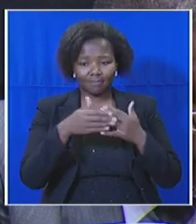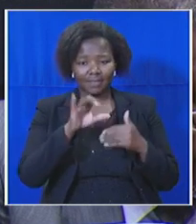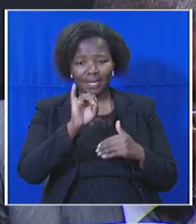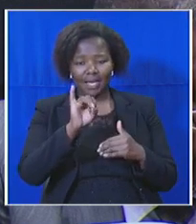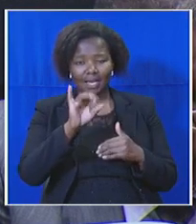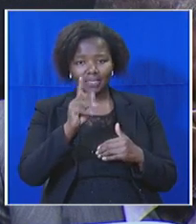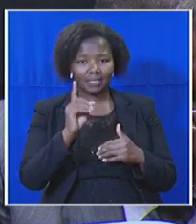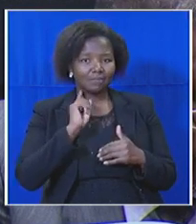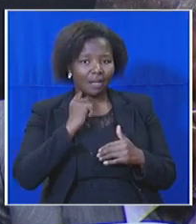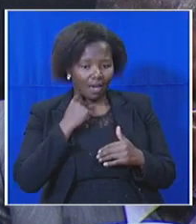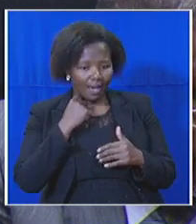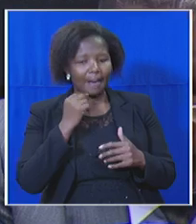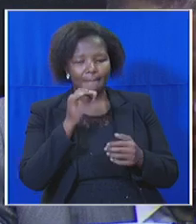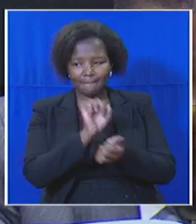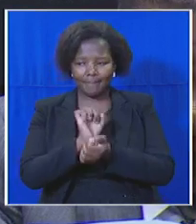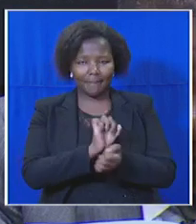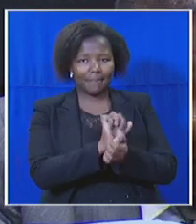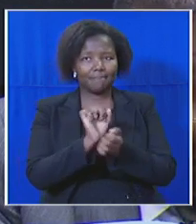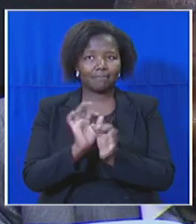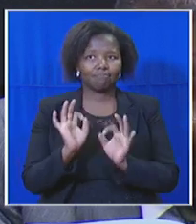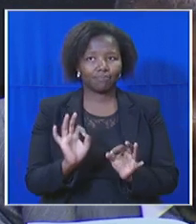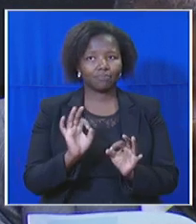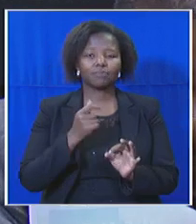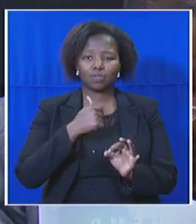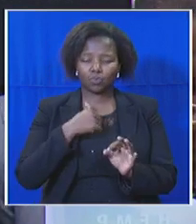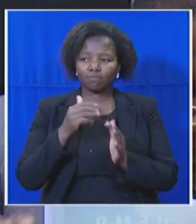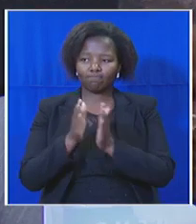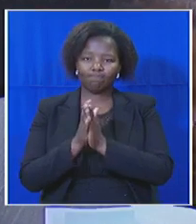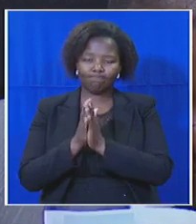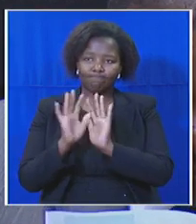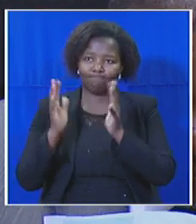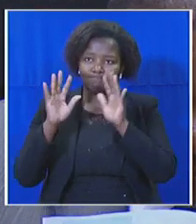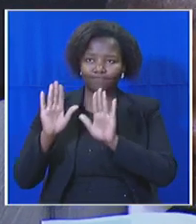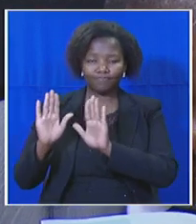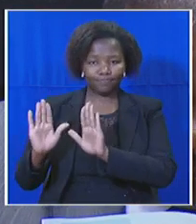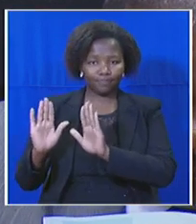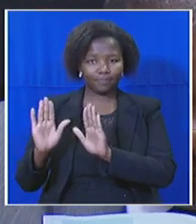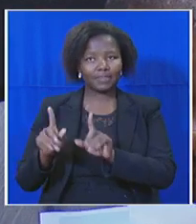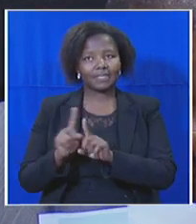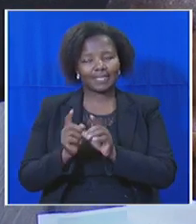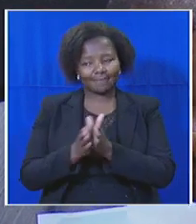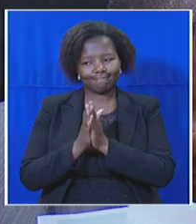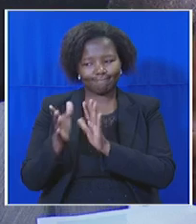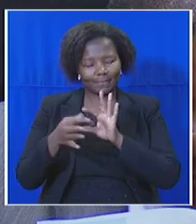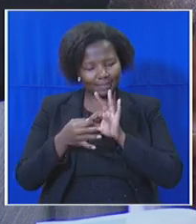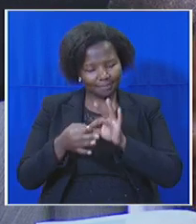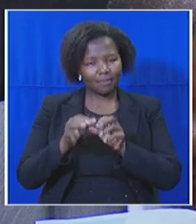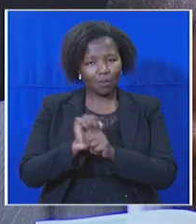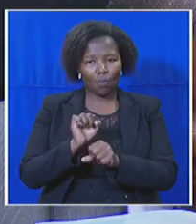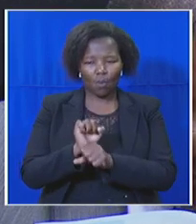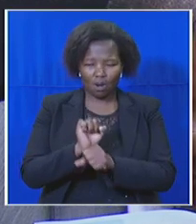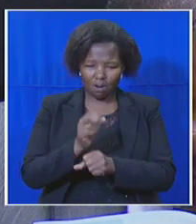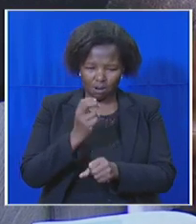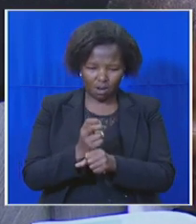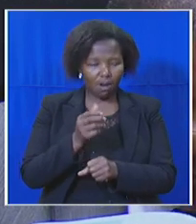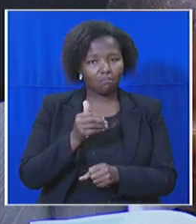corruption. We wish to congratulate them, to plead with them to continue working so hard and